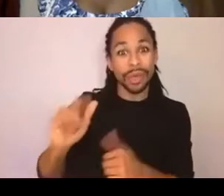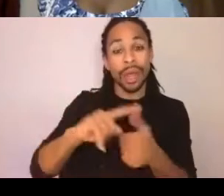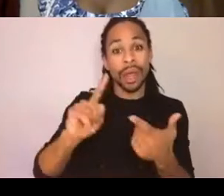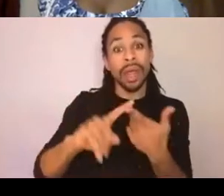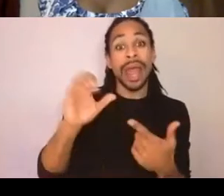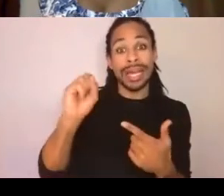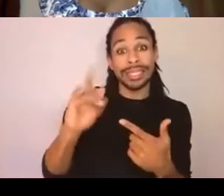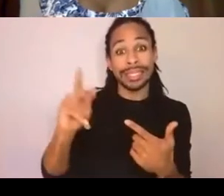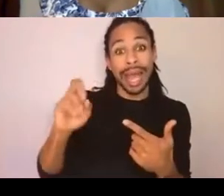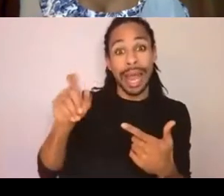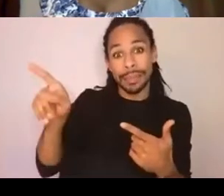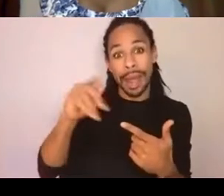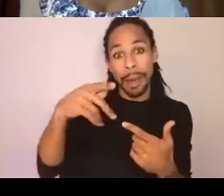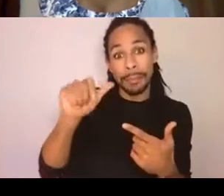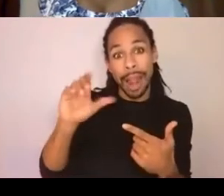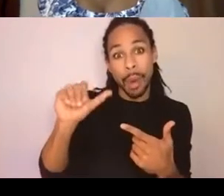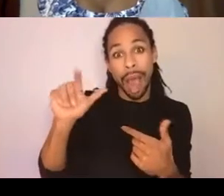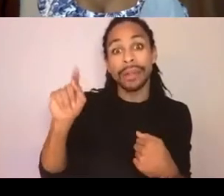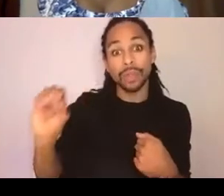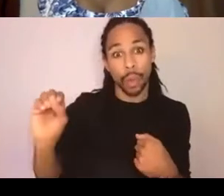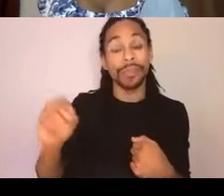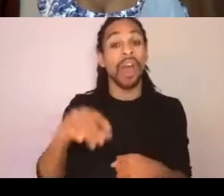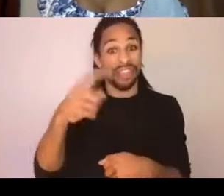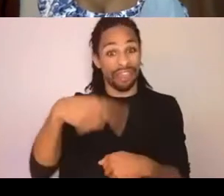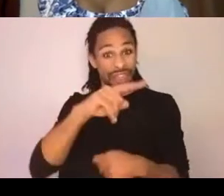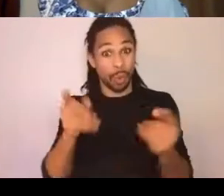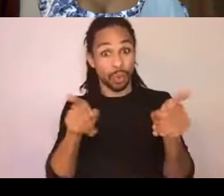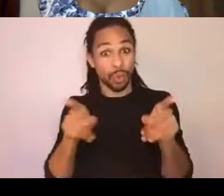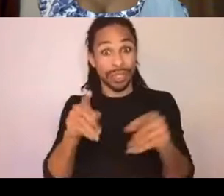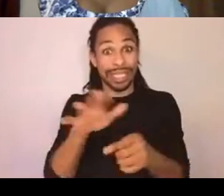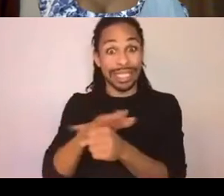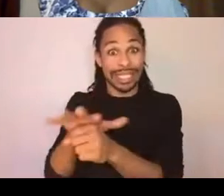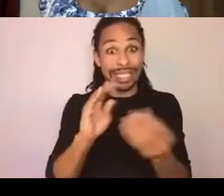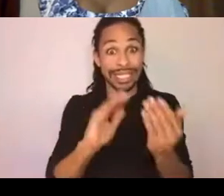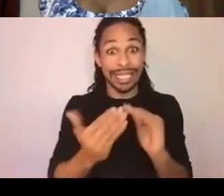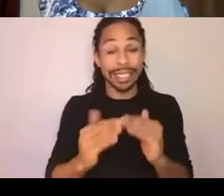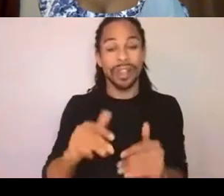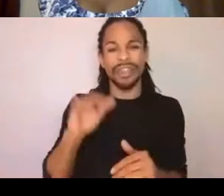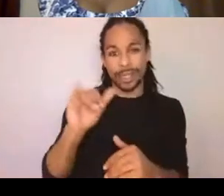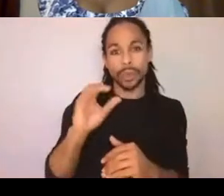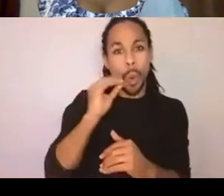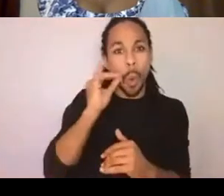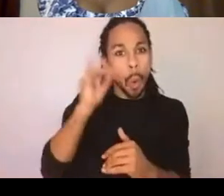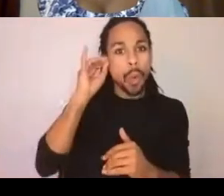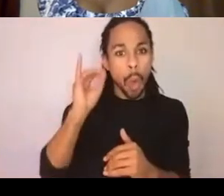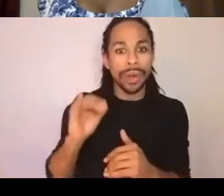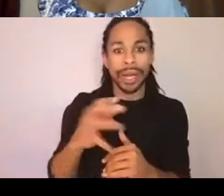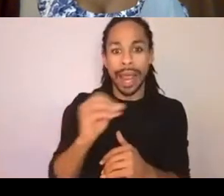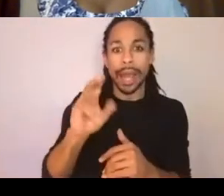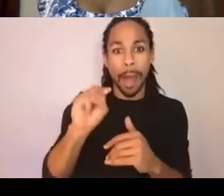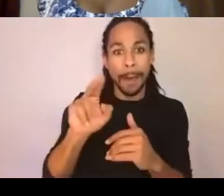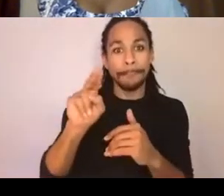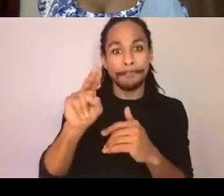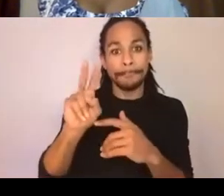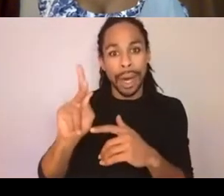Alto, California. This is a traditional territory of the Mukwekma Ohlone tribal nation. Current members of this nation are